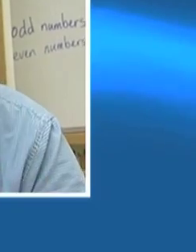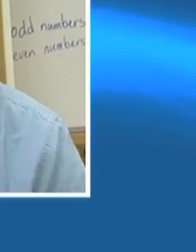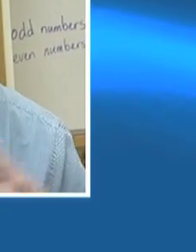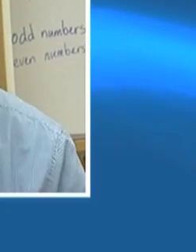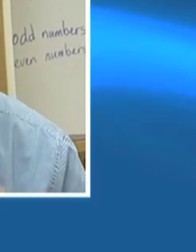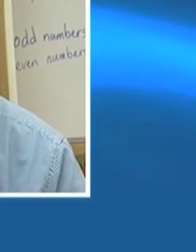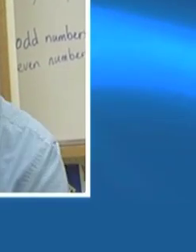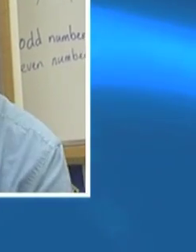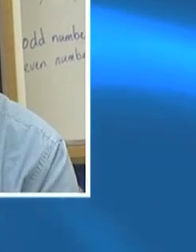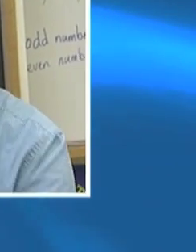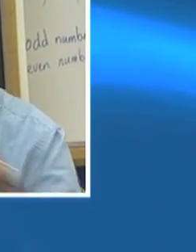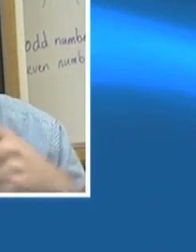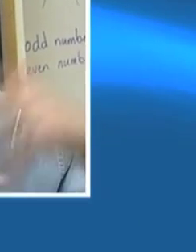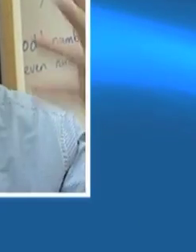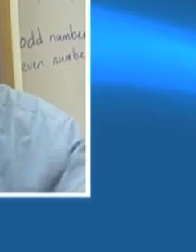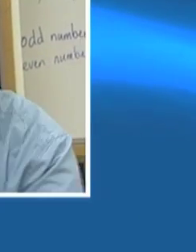other.